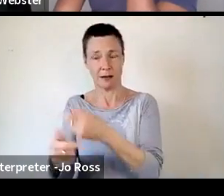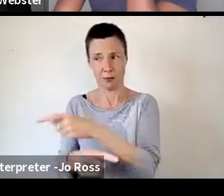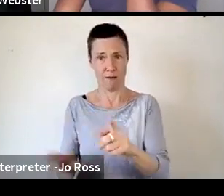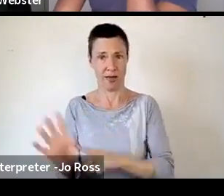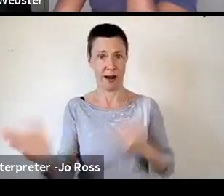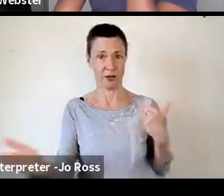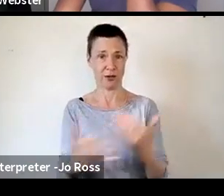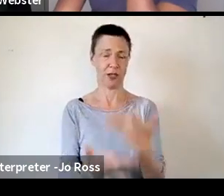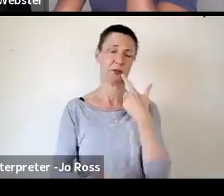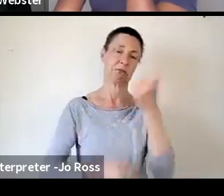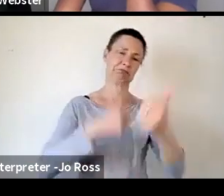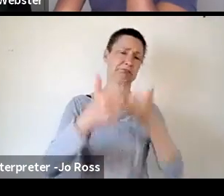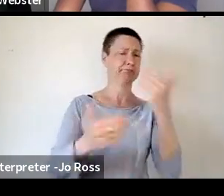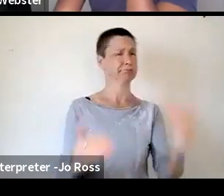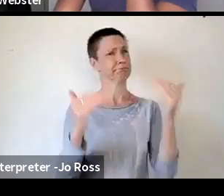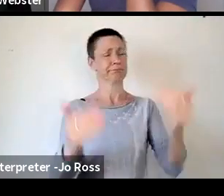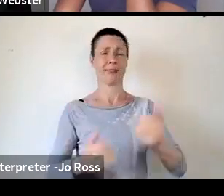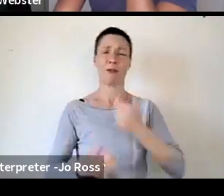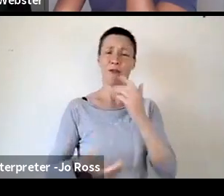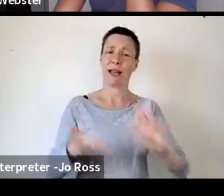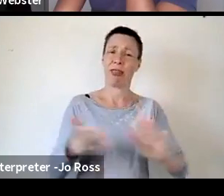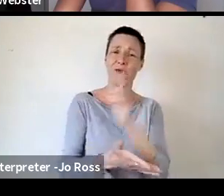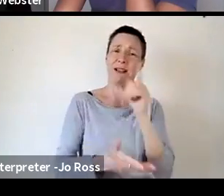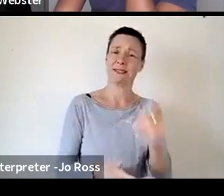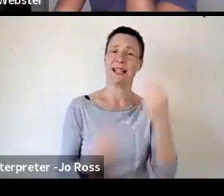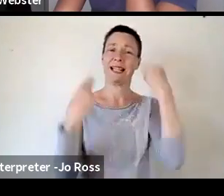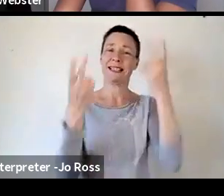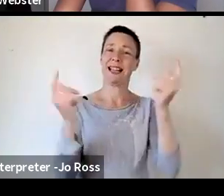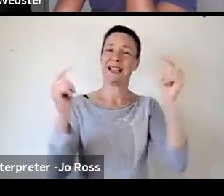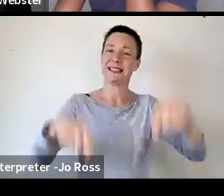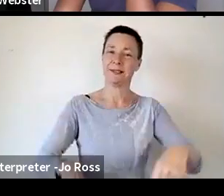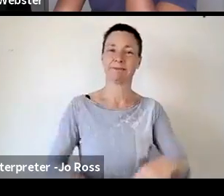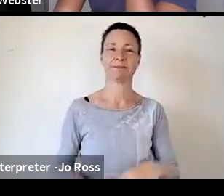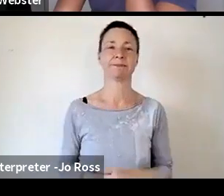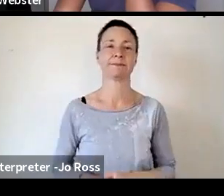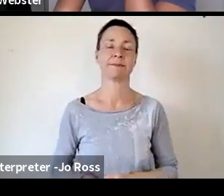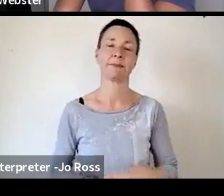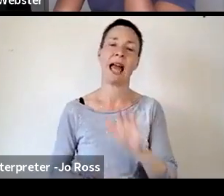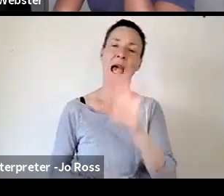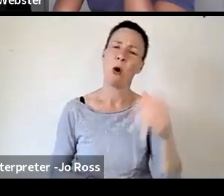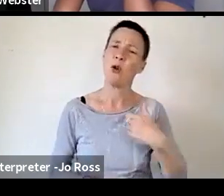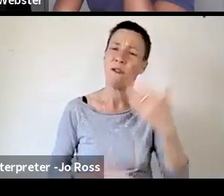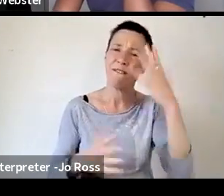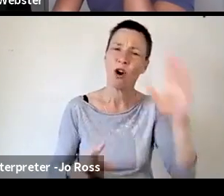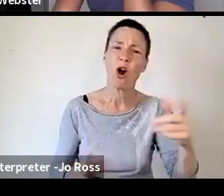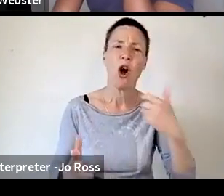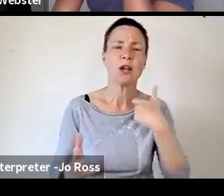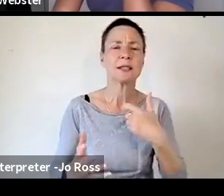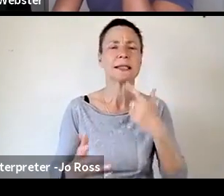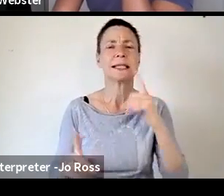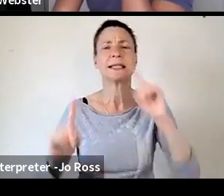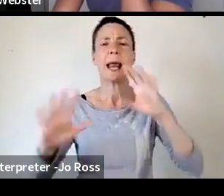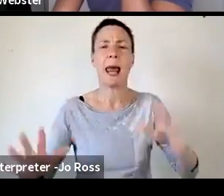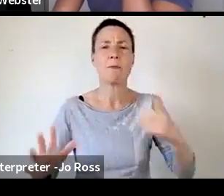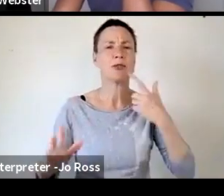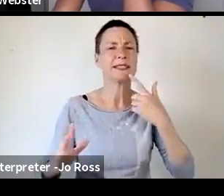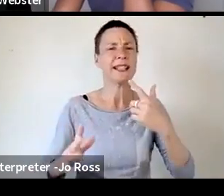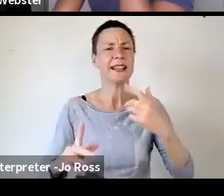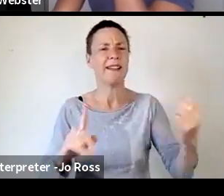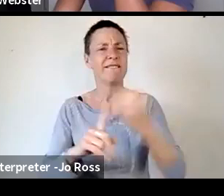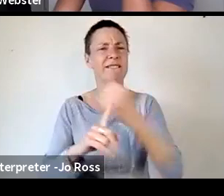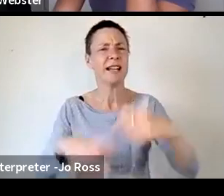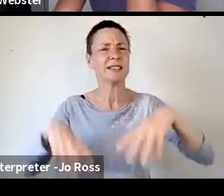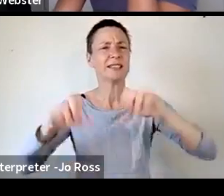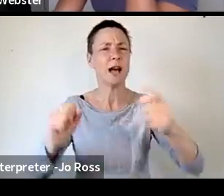year. So hi, Adeel, we're so thrilled that you're here. Hello, you forgot a celebrity fight starter on Twitter as well. That's the ground